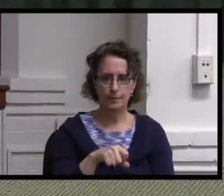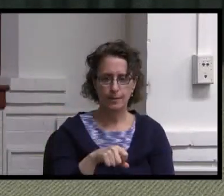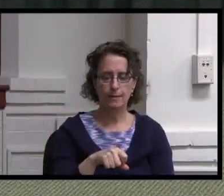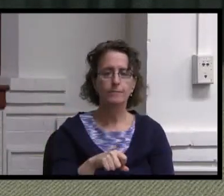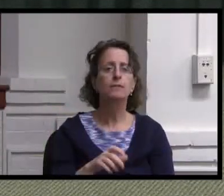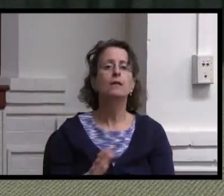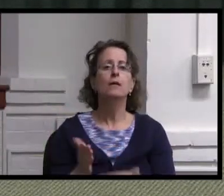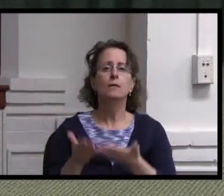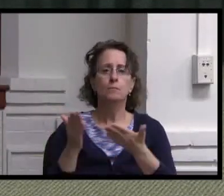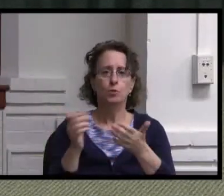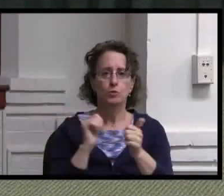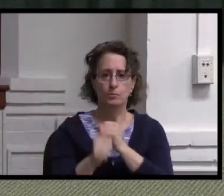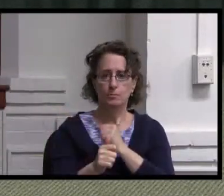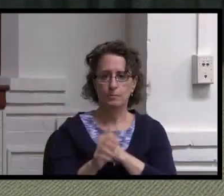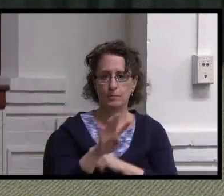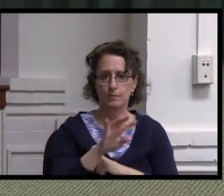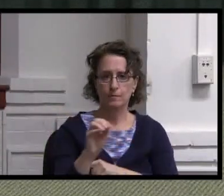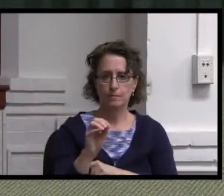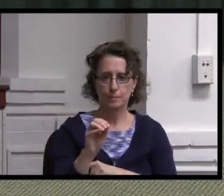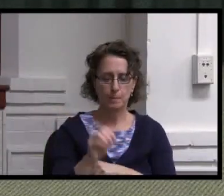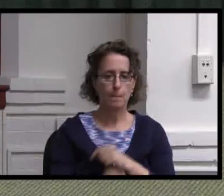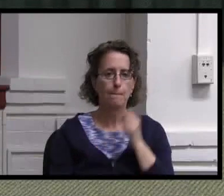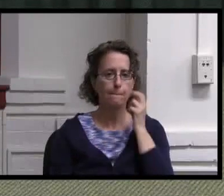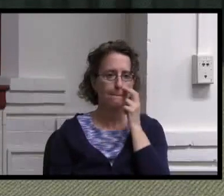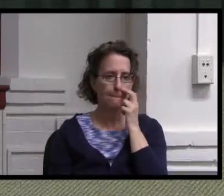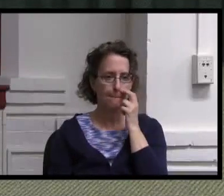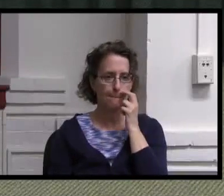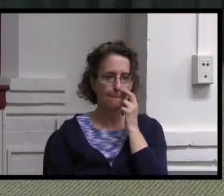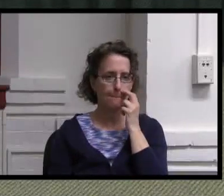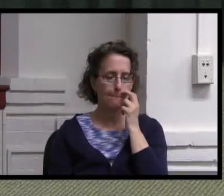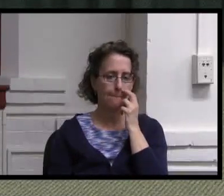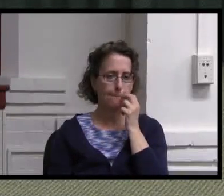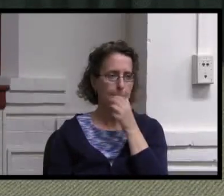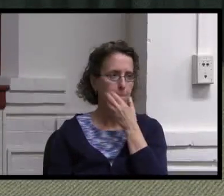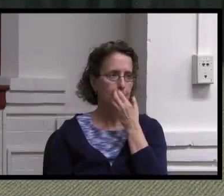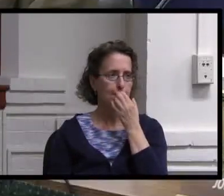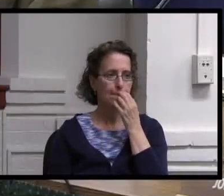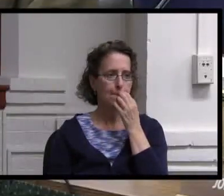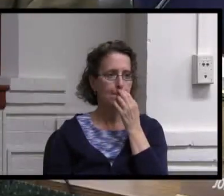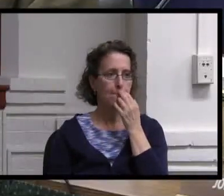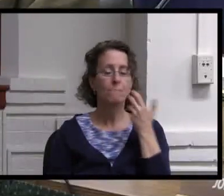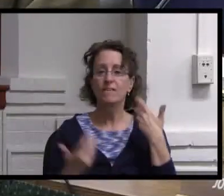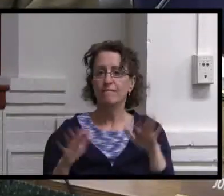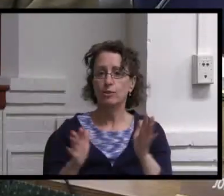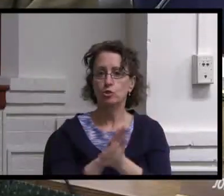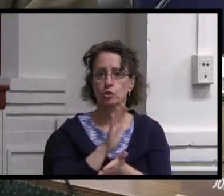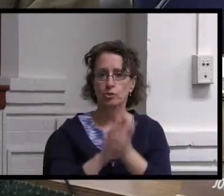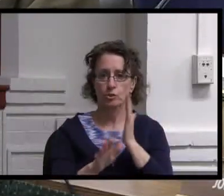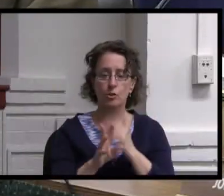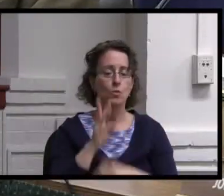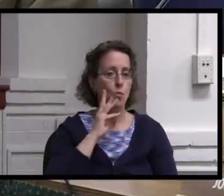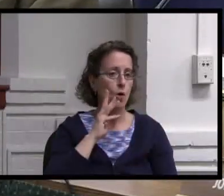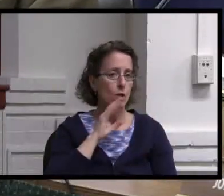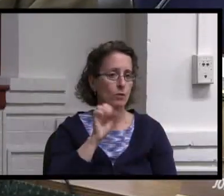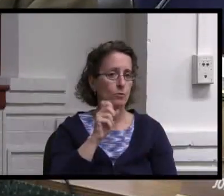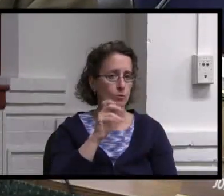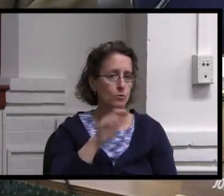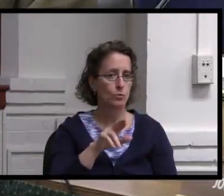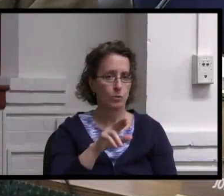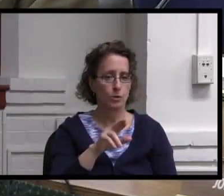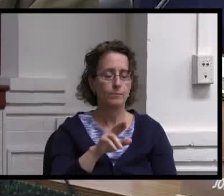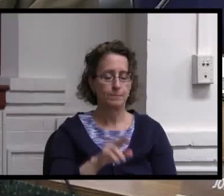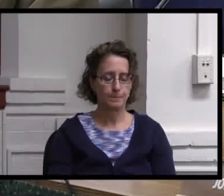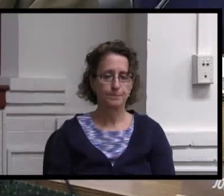opposed? Motion carries. We are convened as Water and Sewer, or we adjourned, I'm sorry, as Water and Sewer